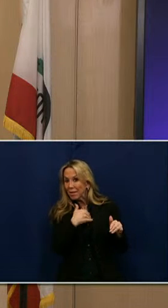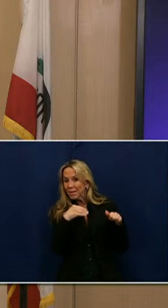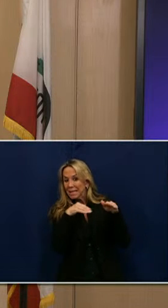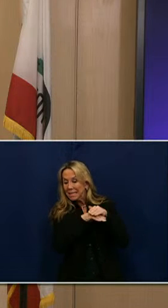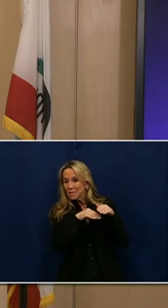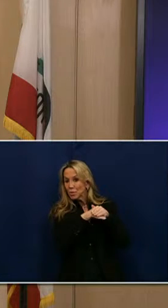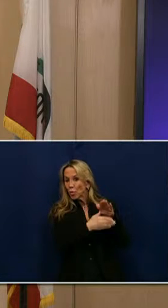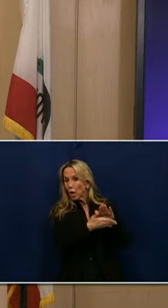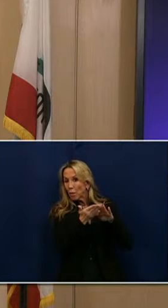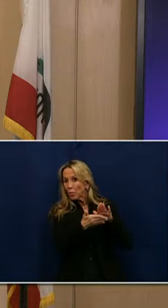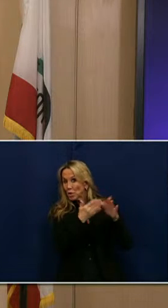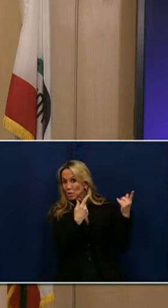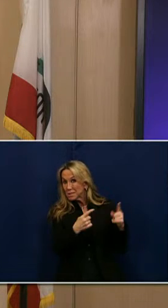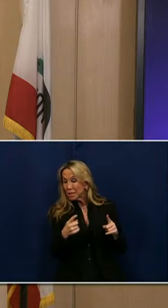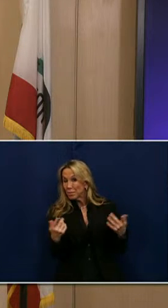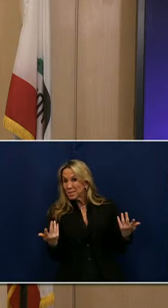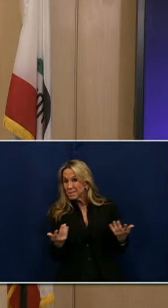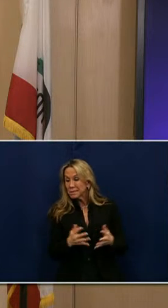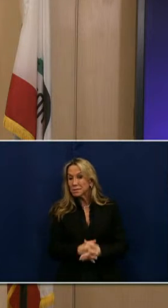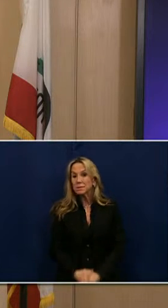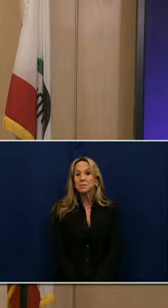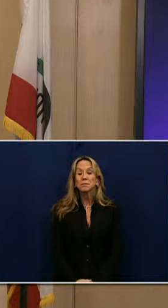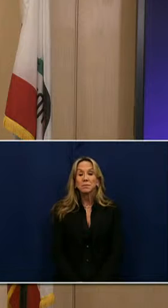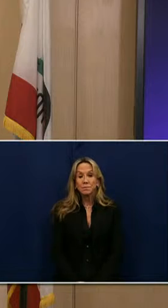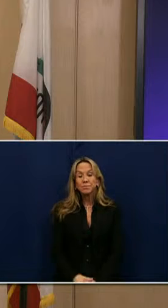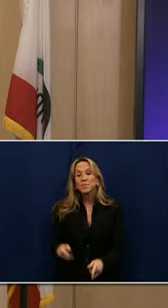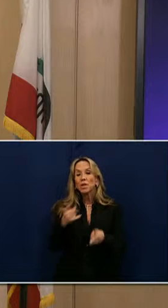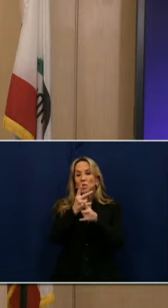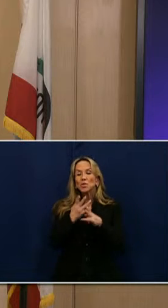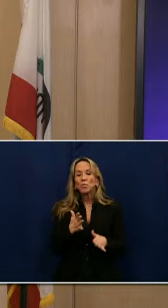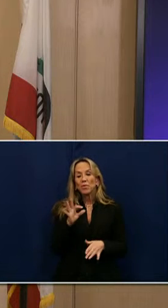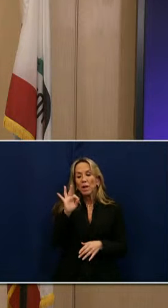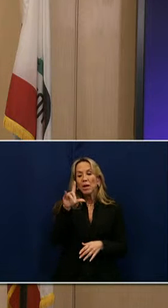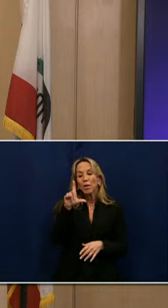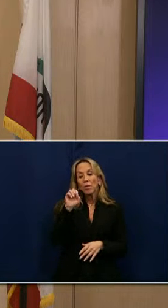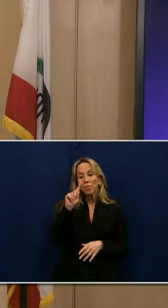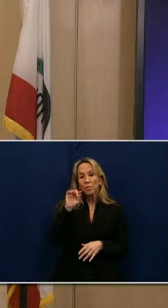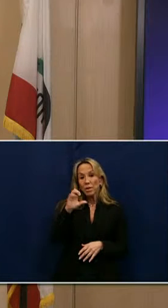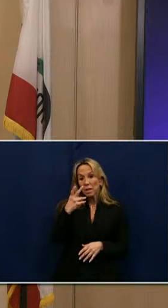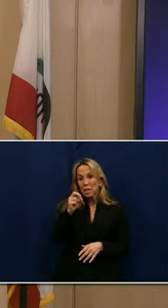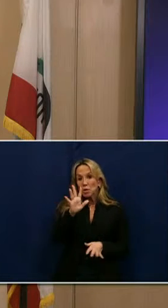indoor operations going on. Okay, Supervisor Fletcher is going to respond.